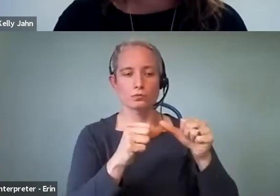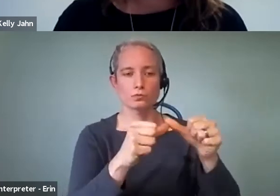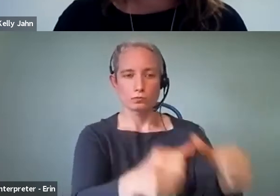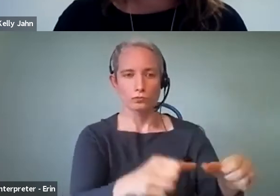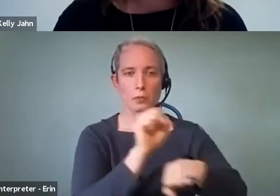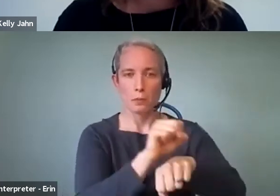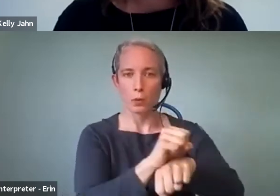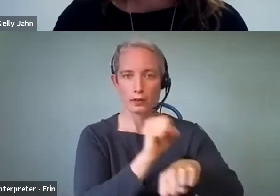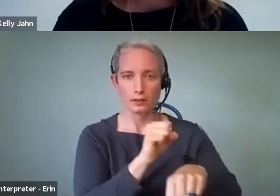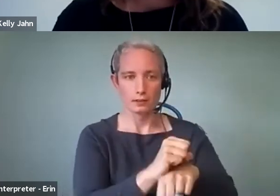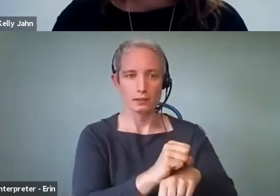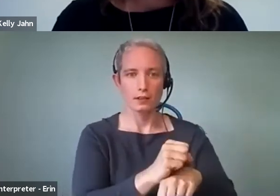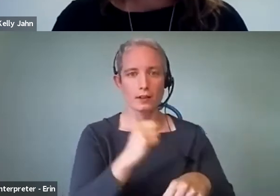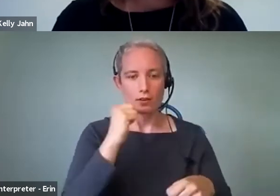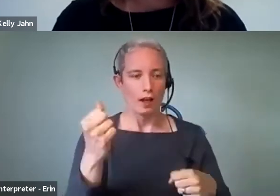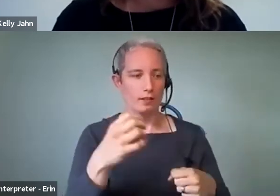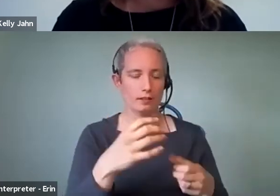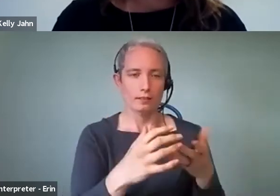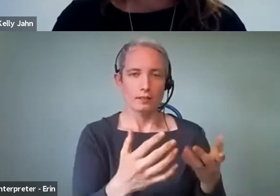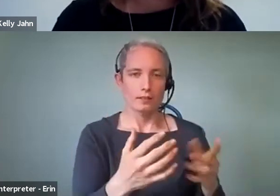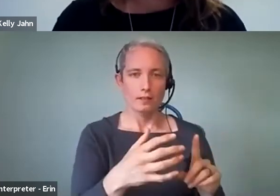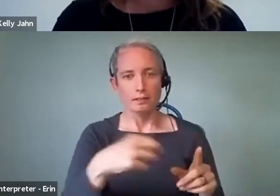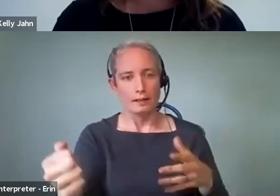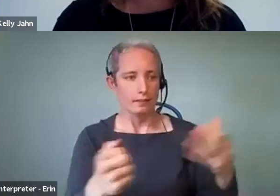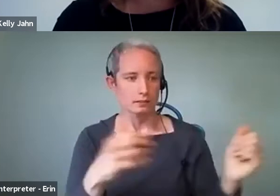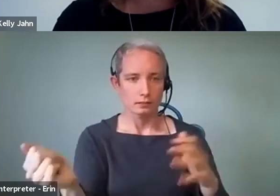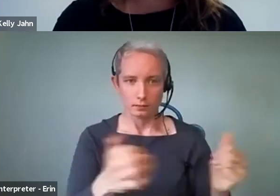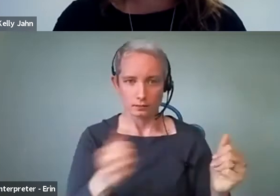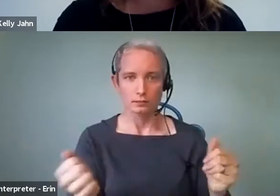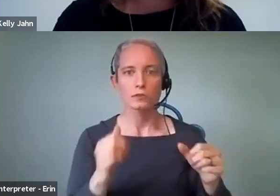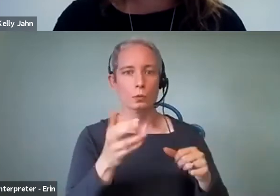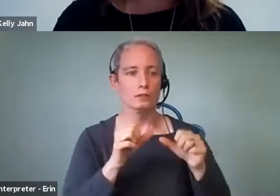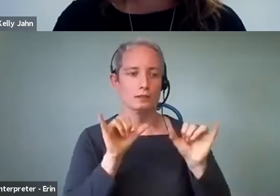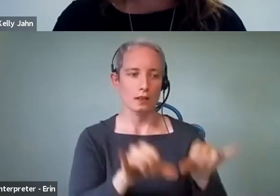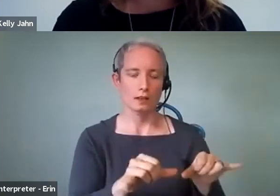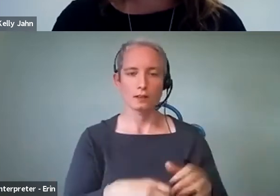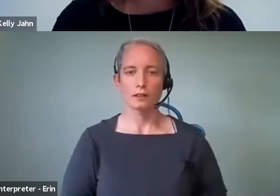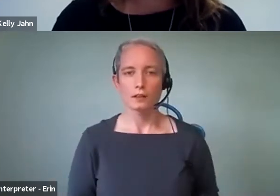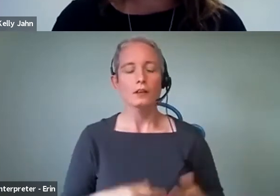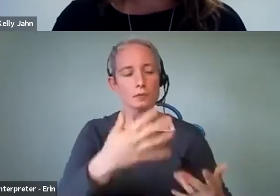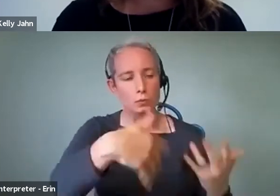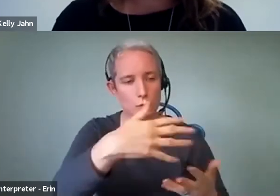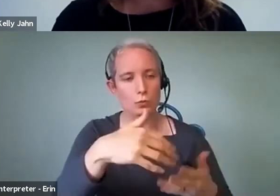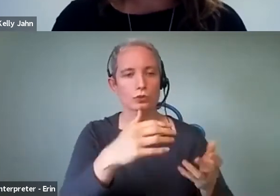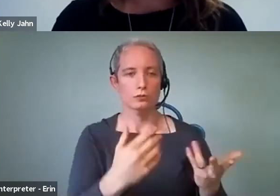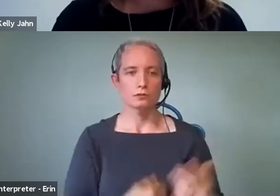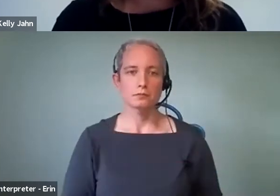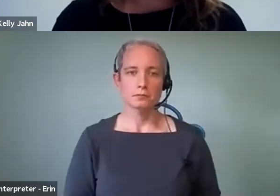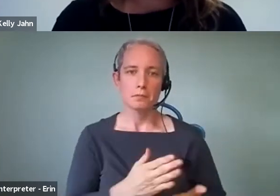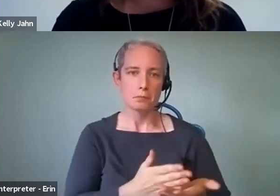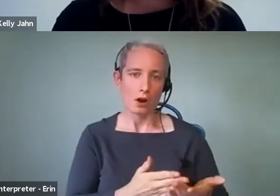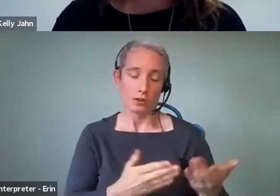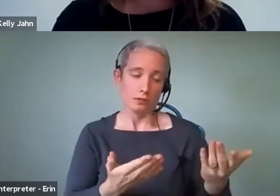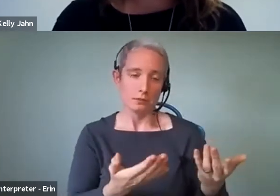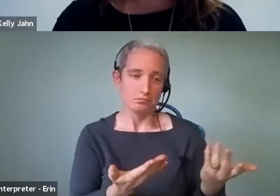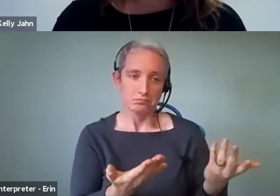professional aspect or identity to what they are seeking for, and the social interaction. So